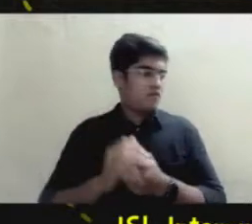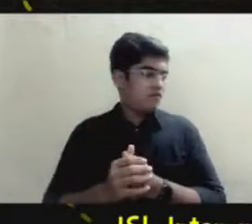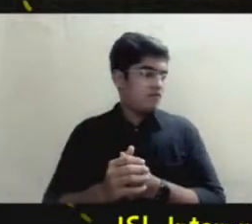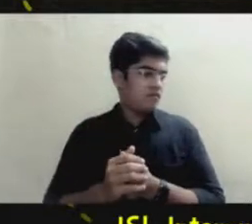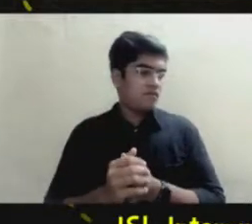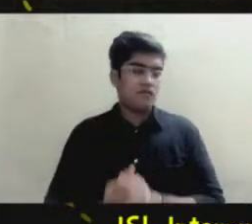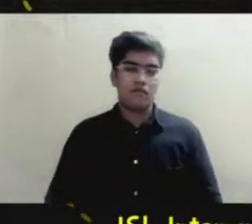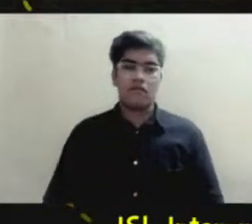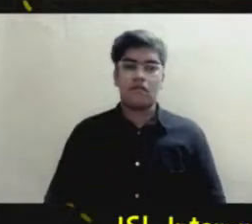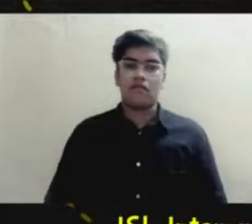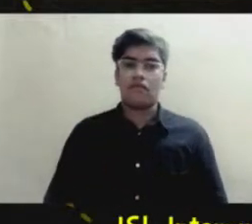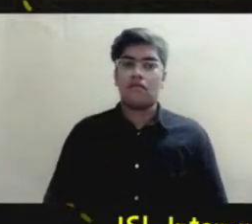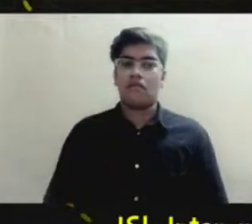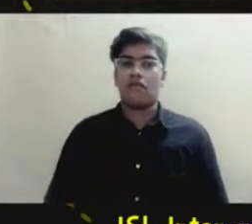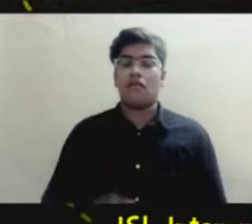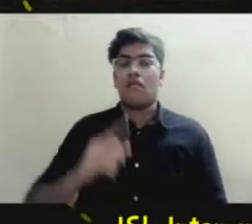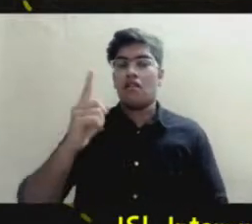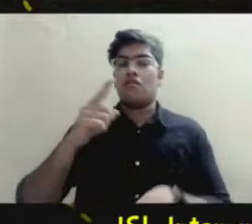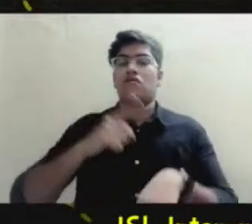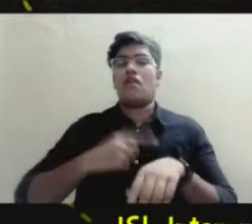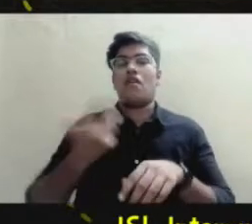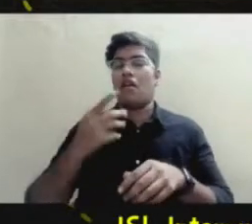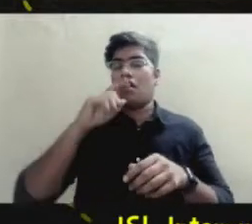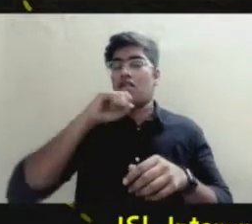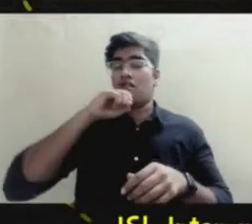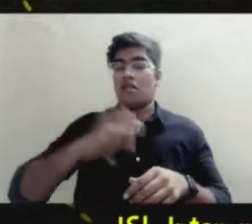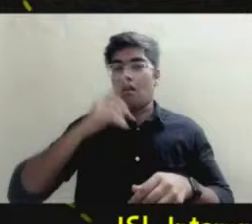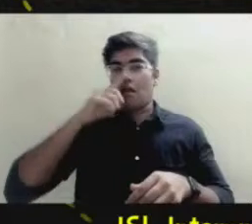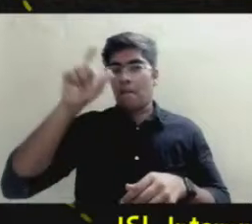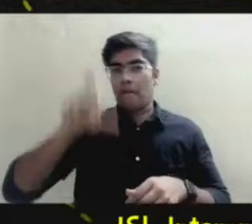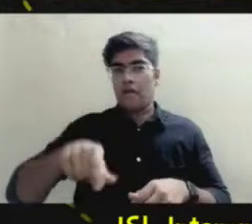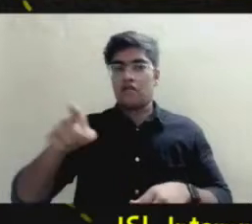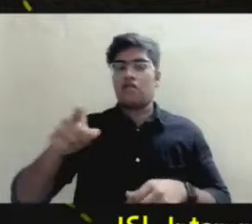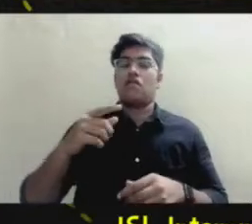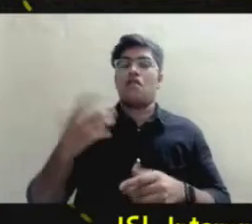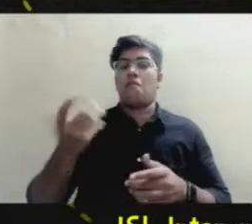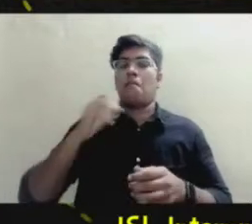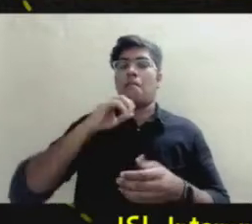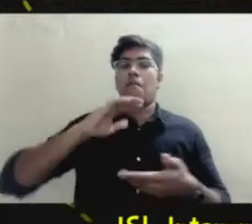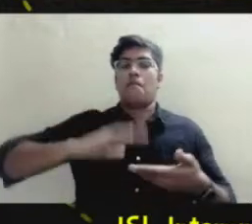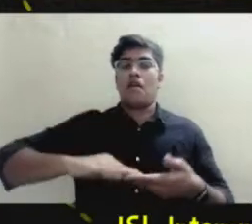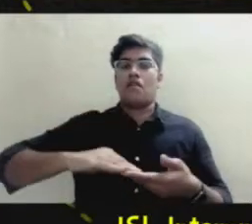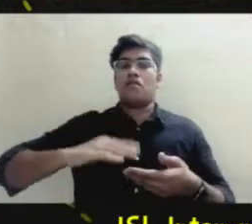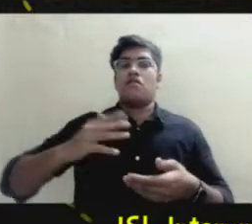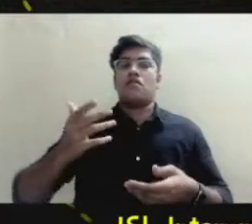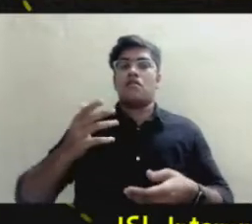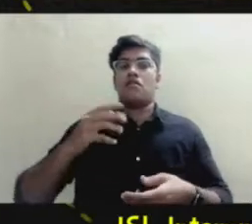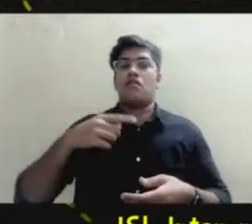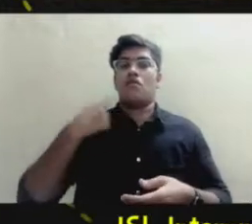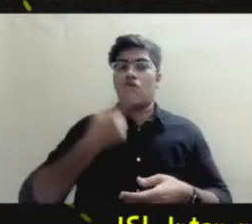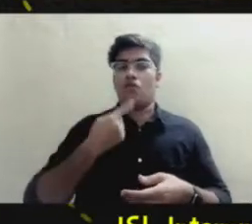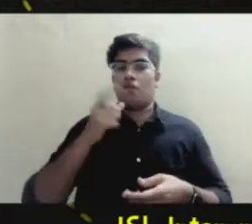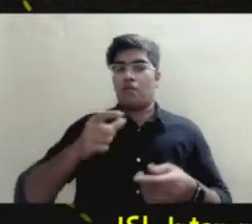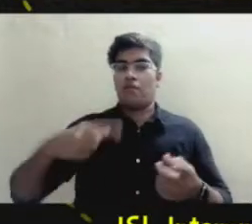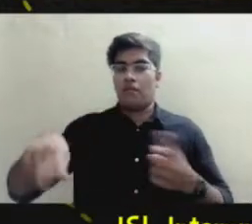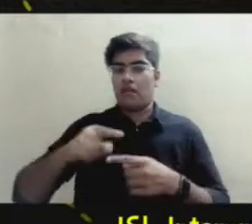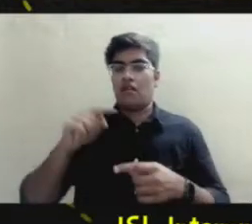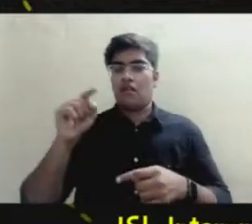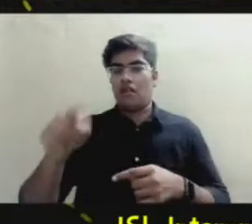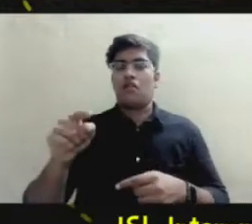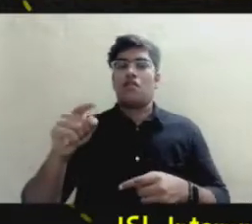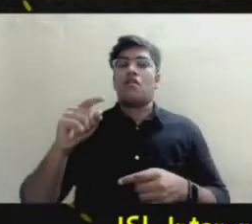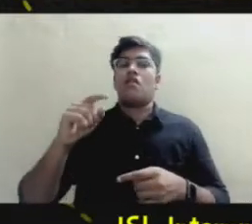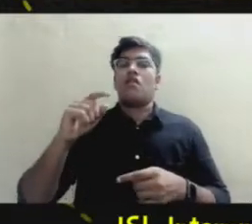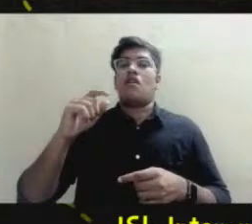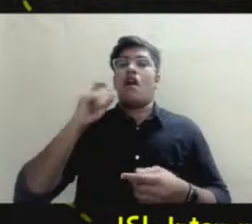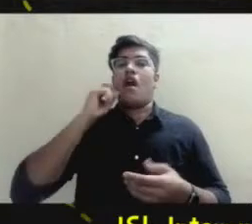young girl marrying into a household of strangers, the only other young person with whom she could be friends was often the Devar. And that is why